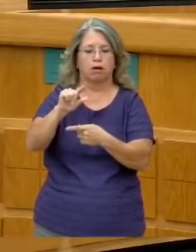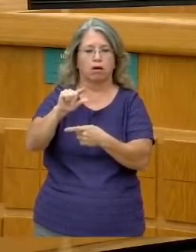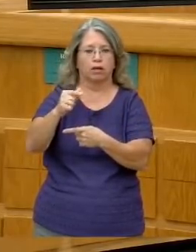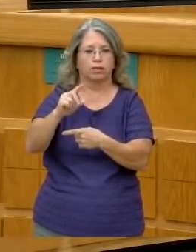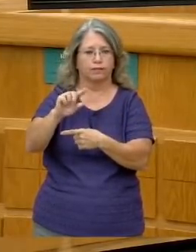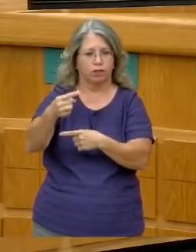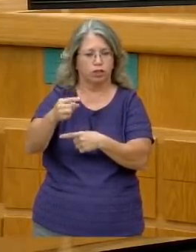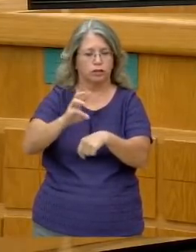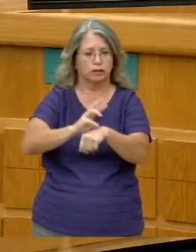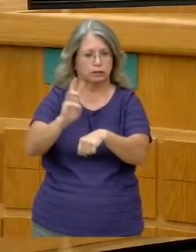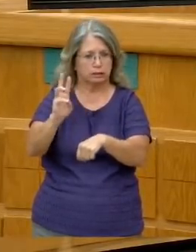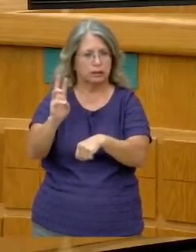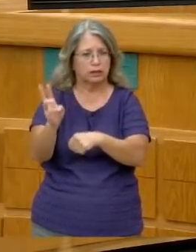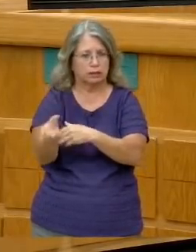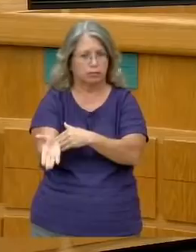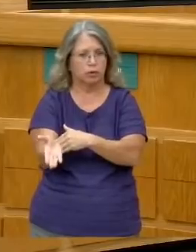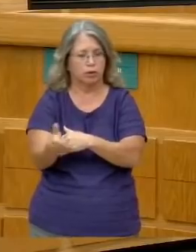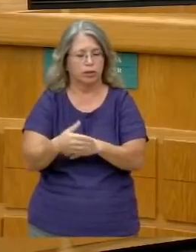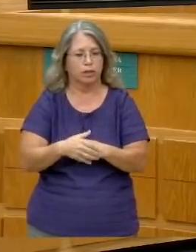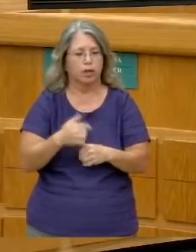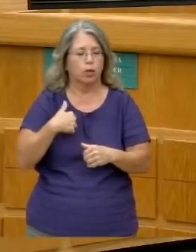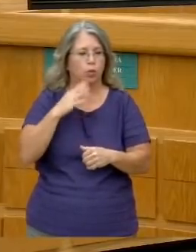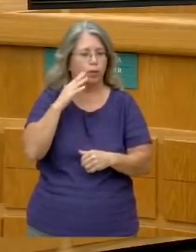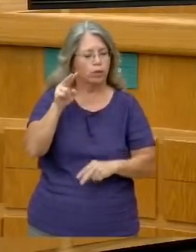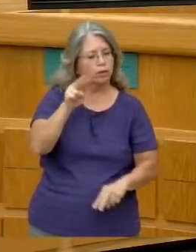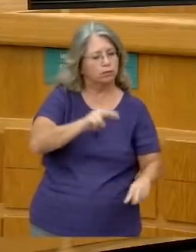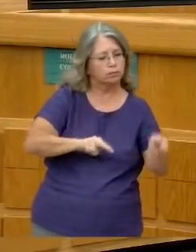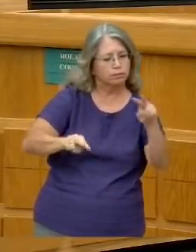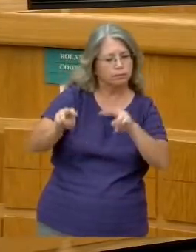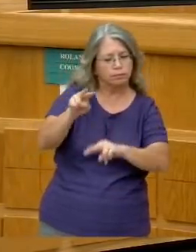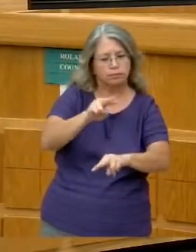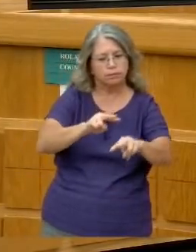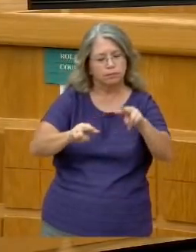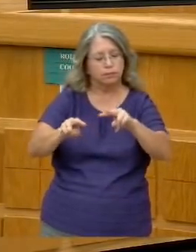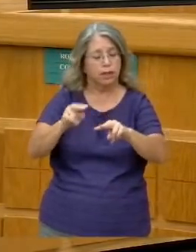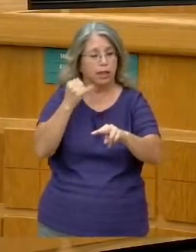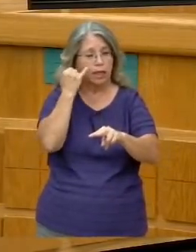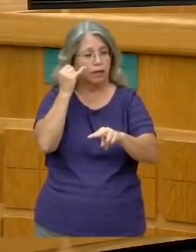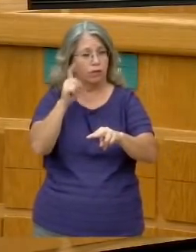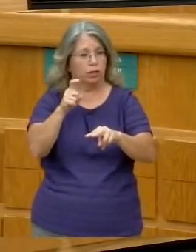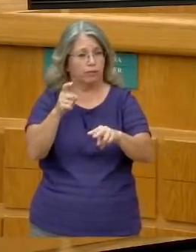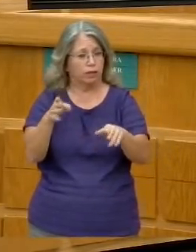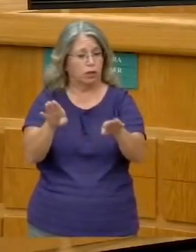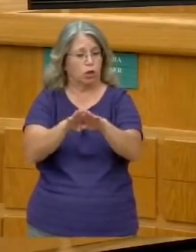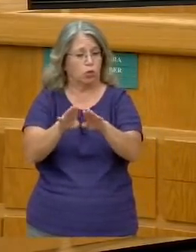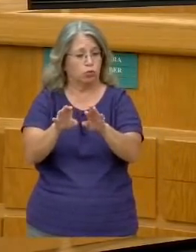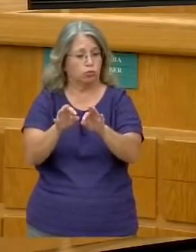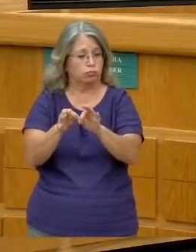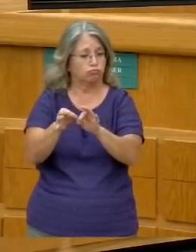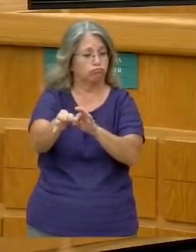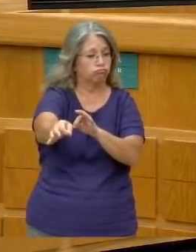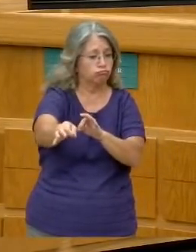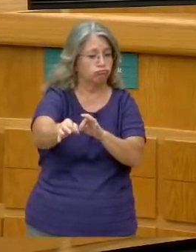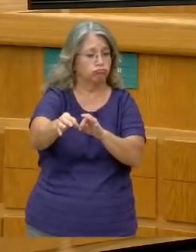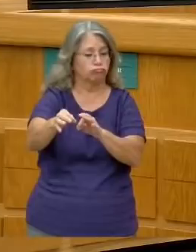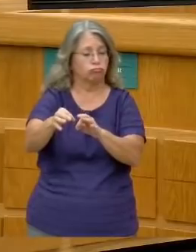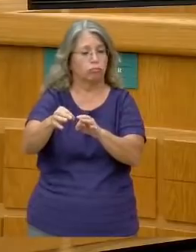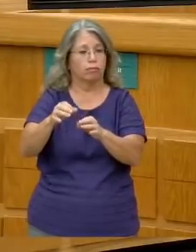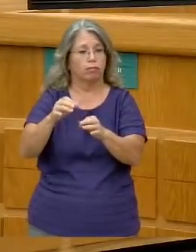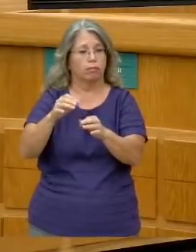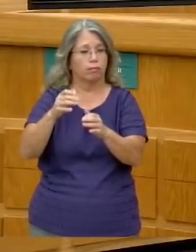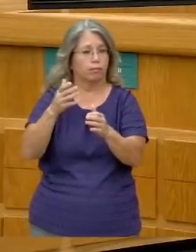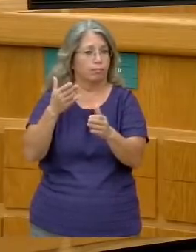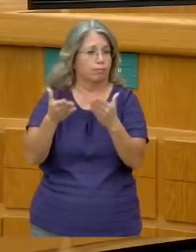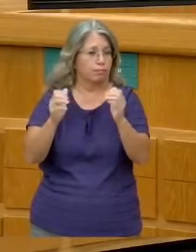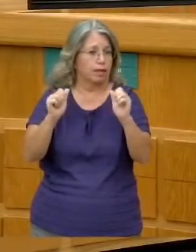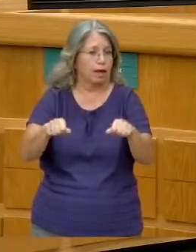And we're going to reassess it at that point or along the way. We may have to close them even longer, but for right now, that's what we've asked the state permission